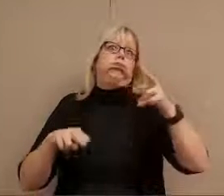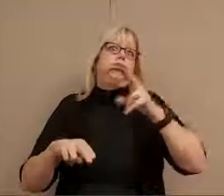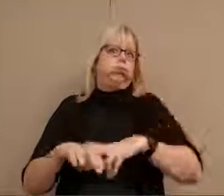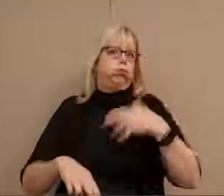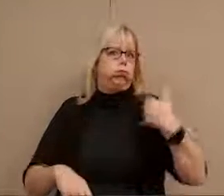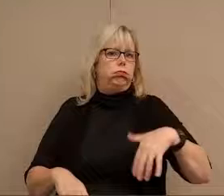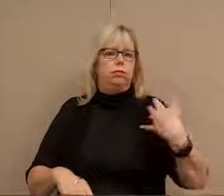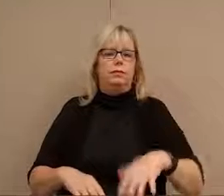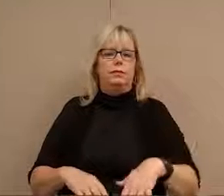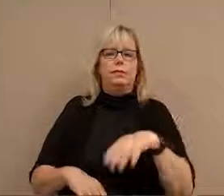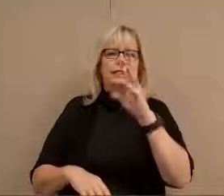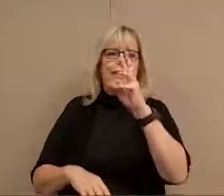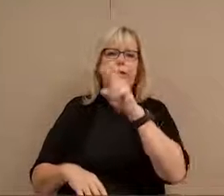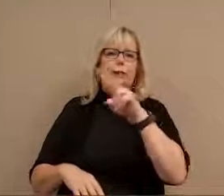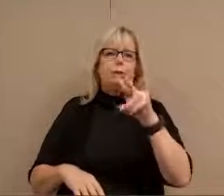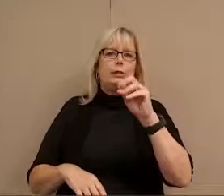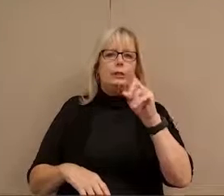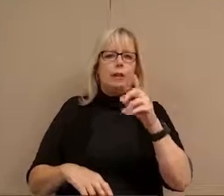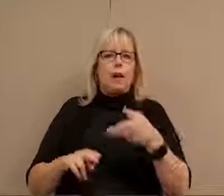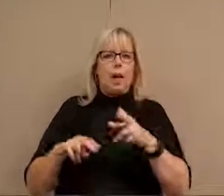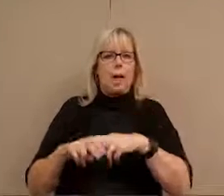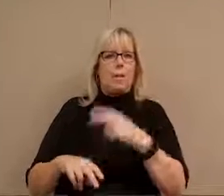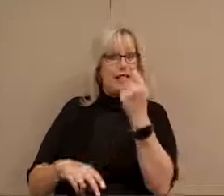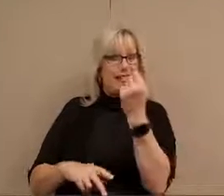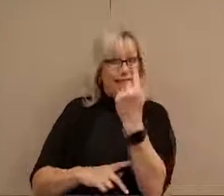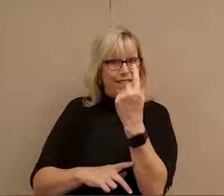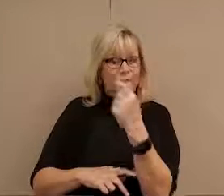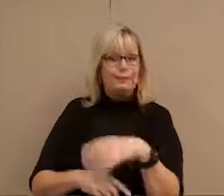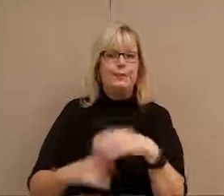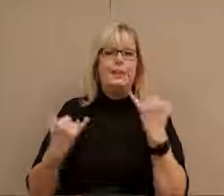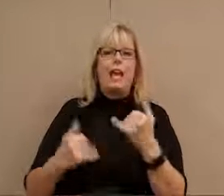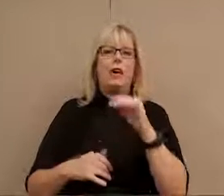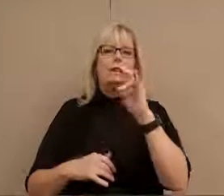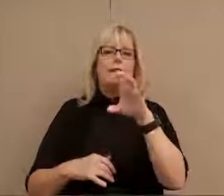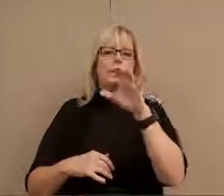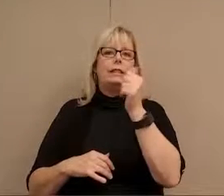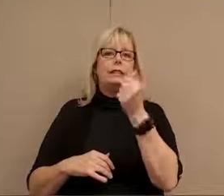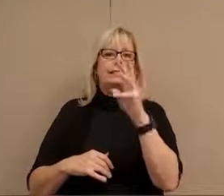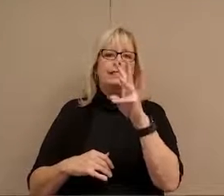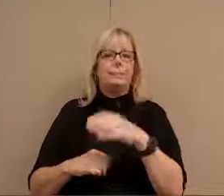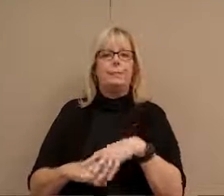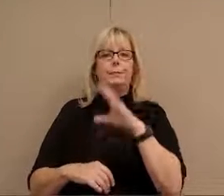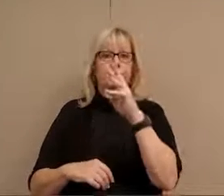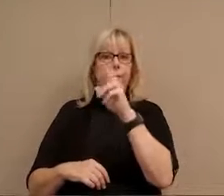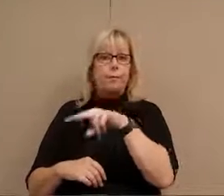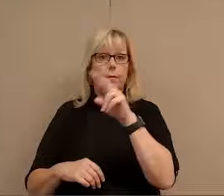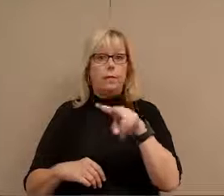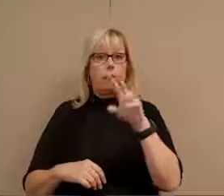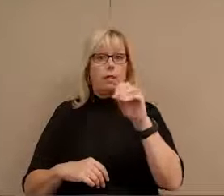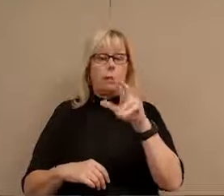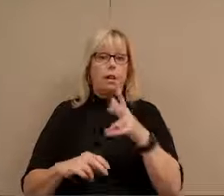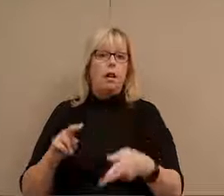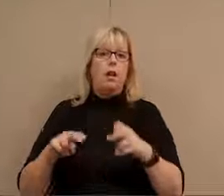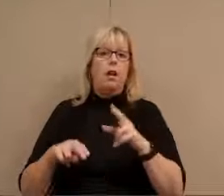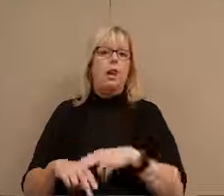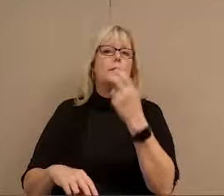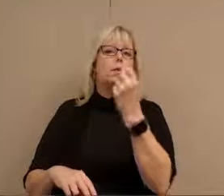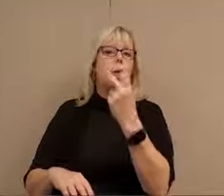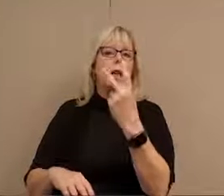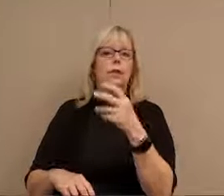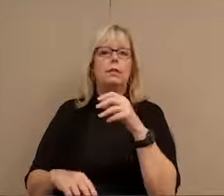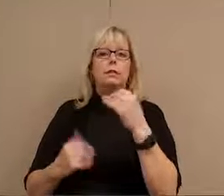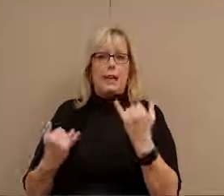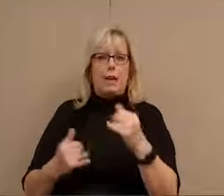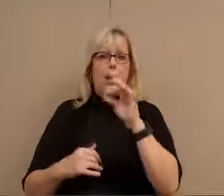changes. 62201, we're up 11 to 716. 62203's up 12